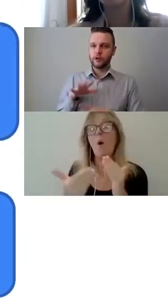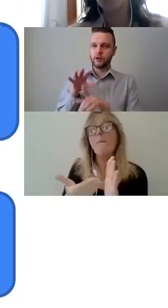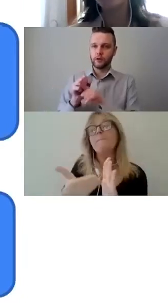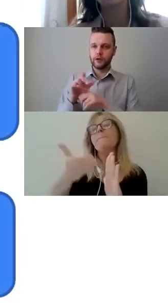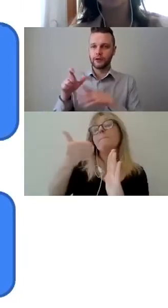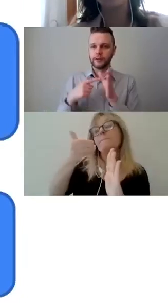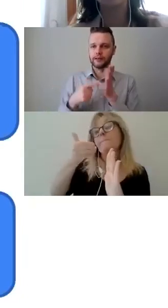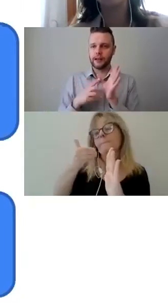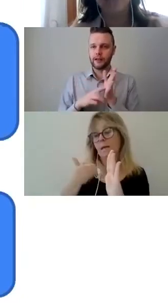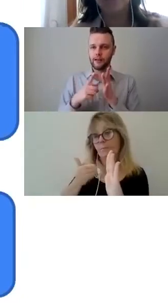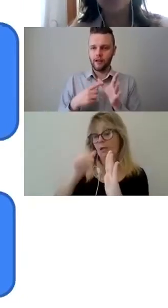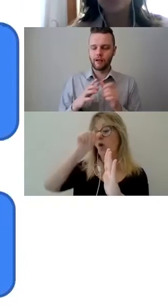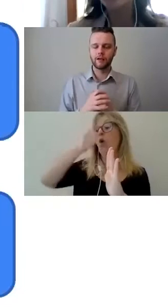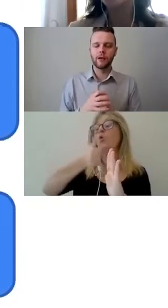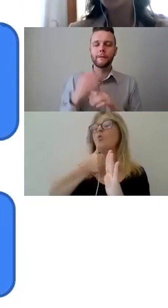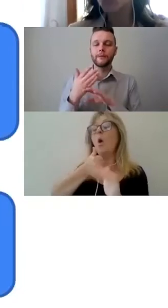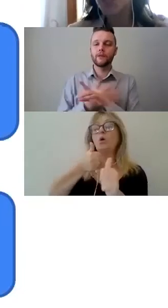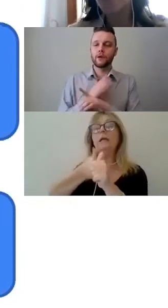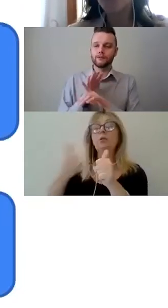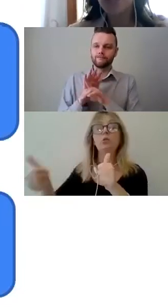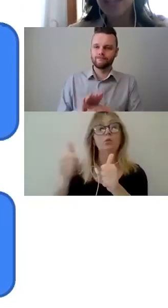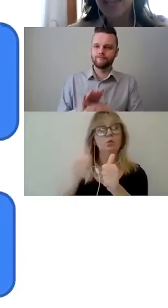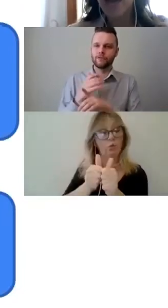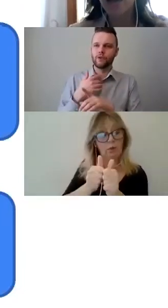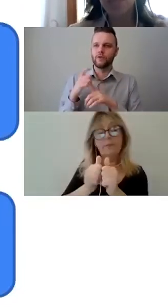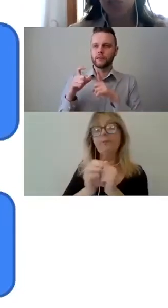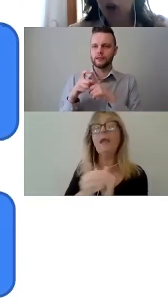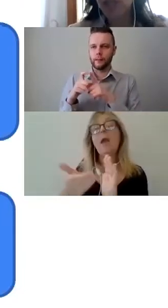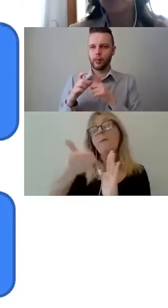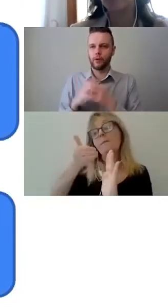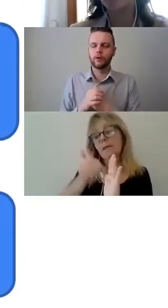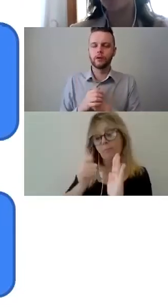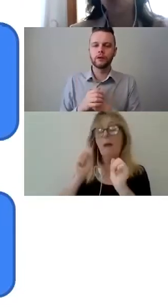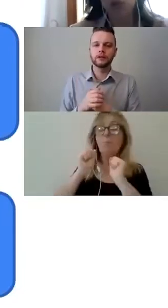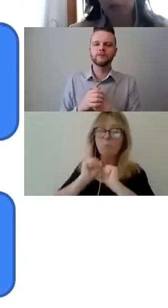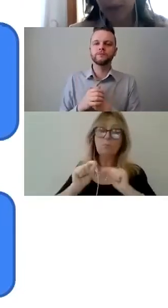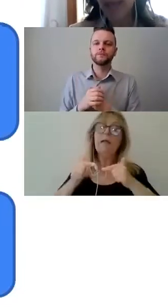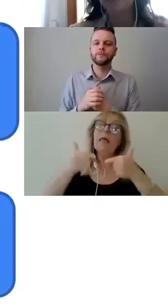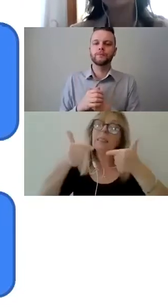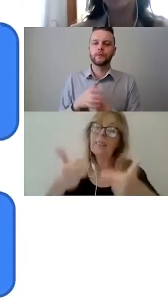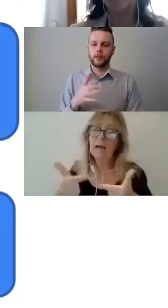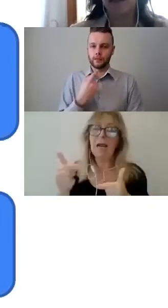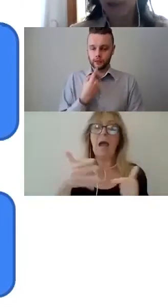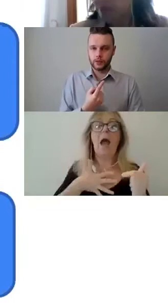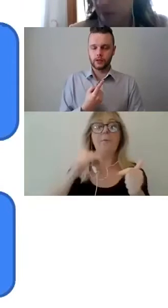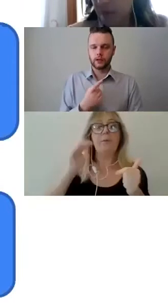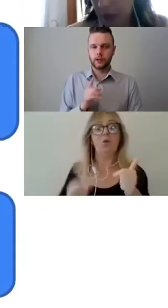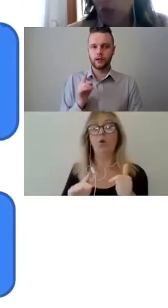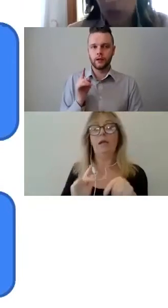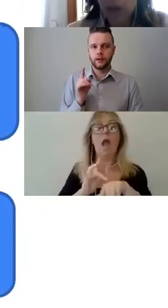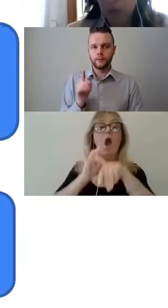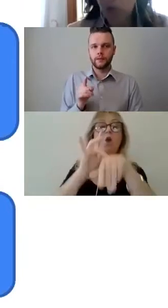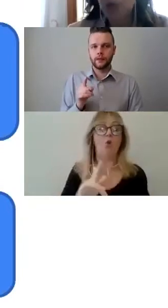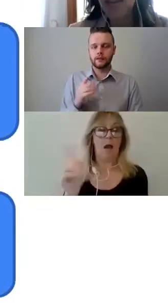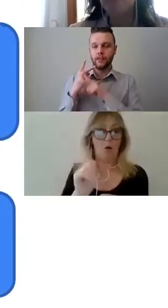even before the enforcement of the Zampa law, that is to say, in which the